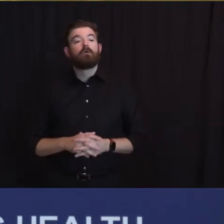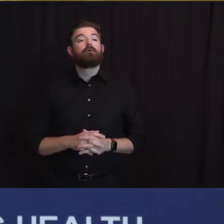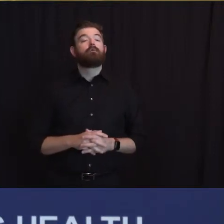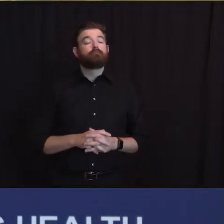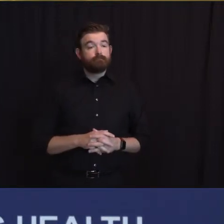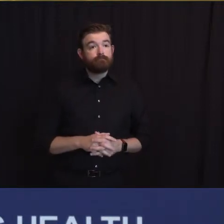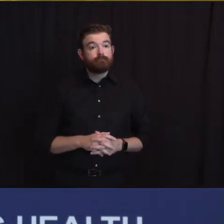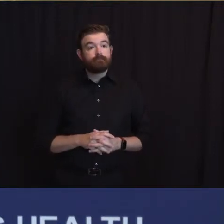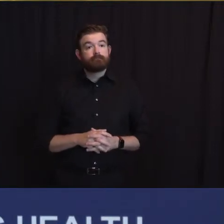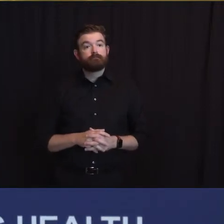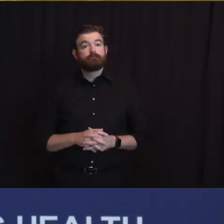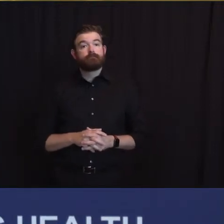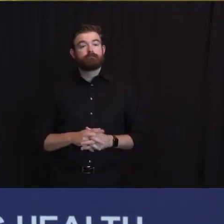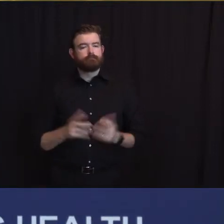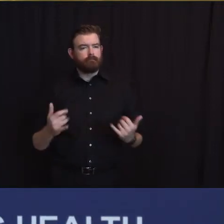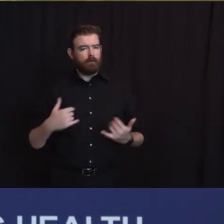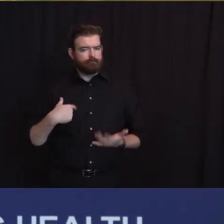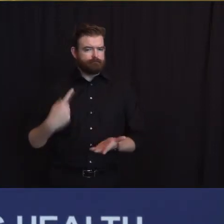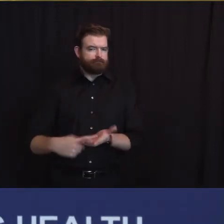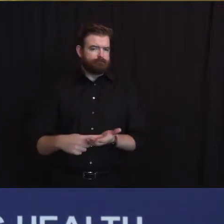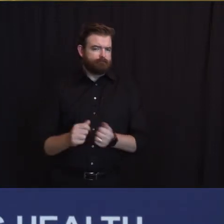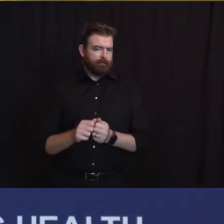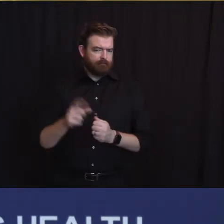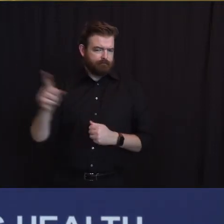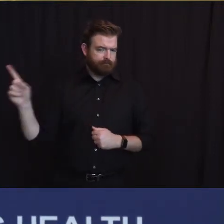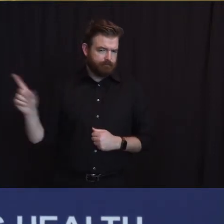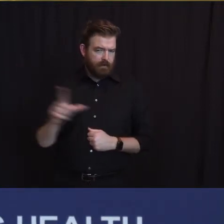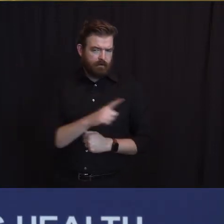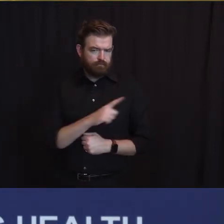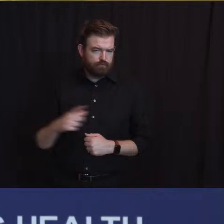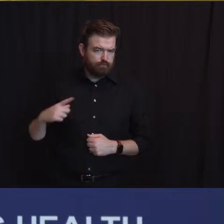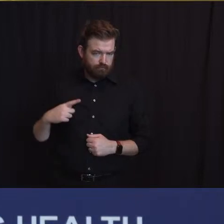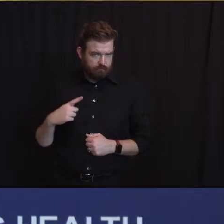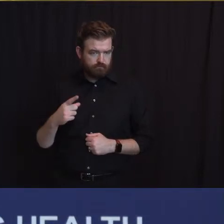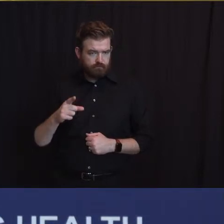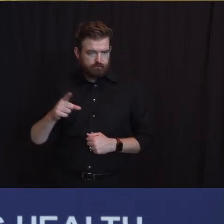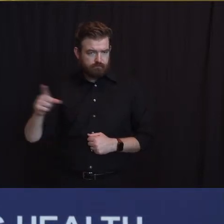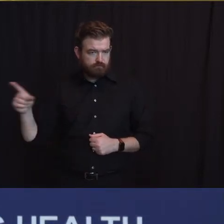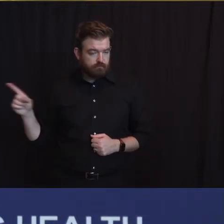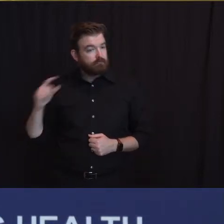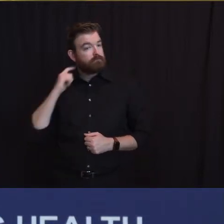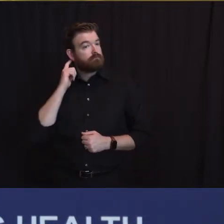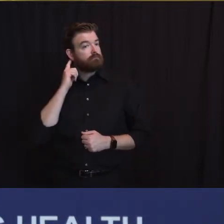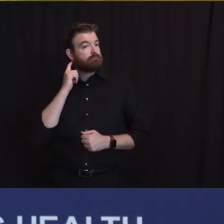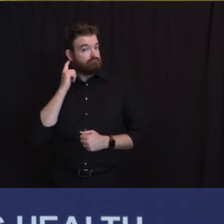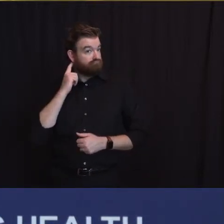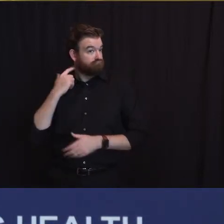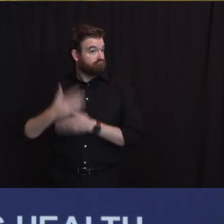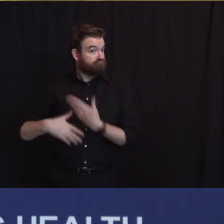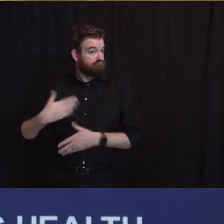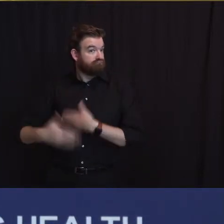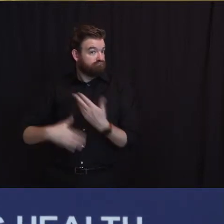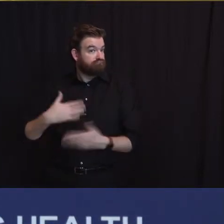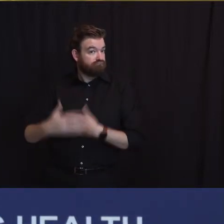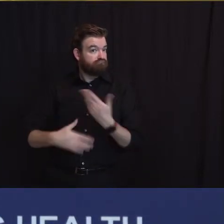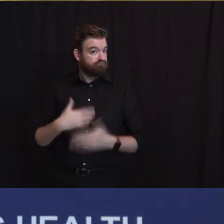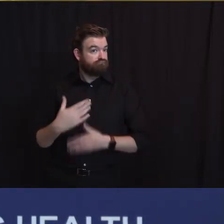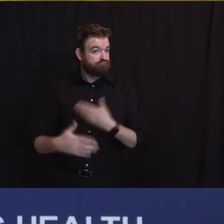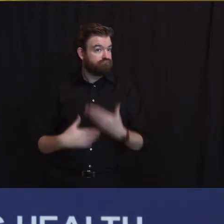the legislature, not just in our own teams, but with the legislature, and that process, I think, is going quite well on how do we deploy the American